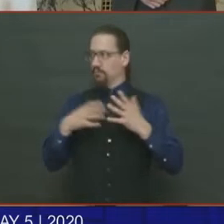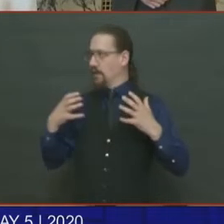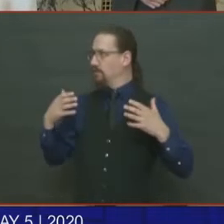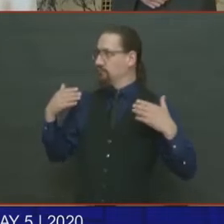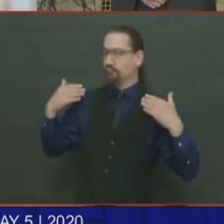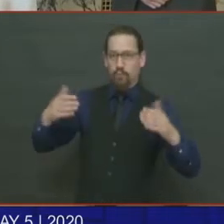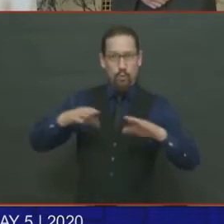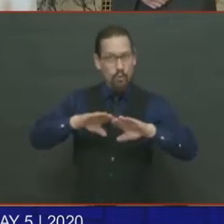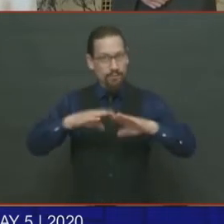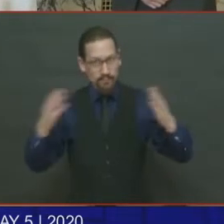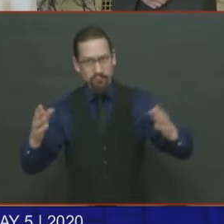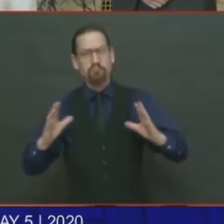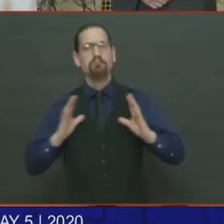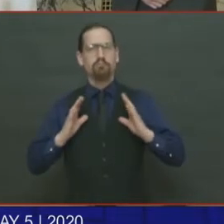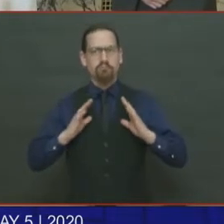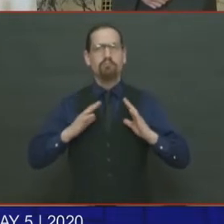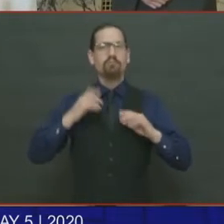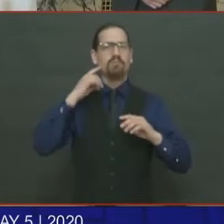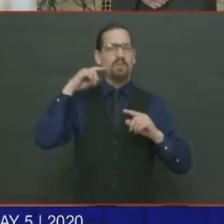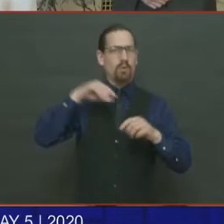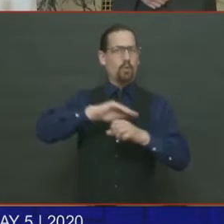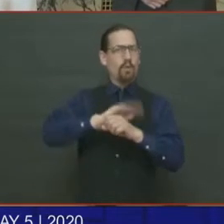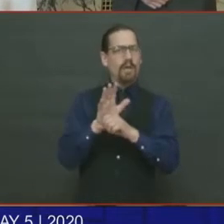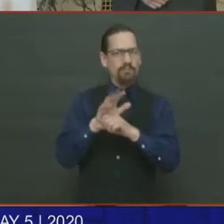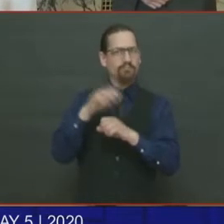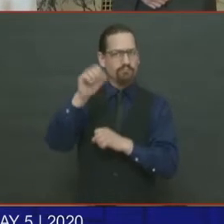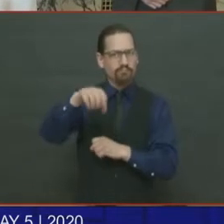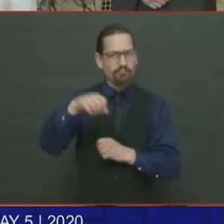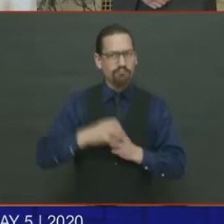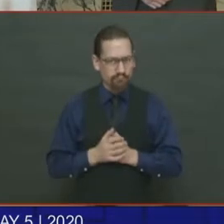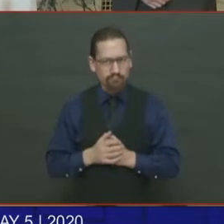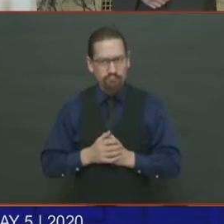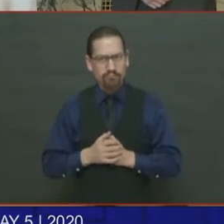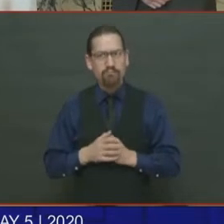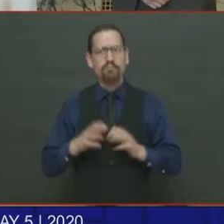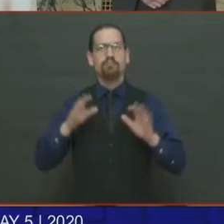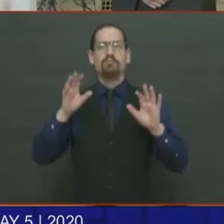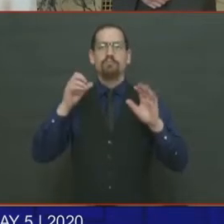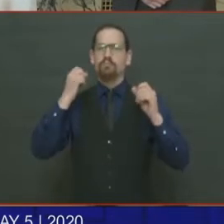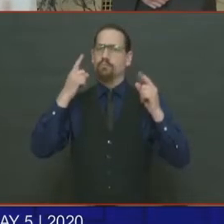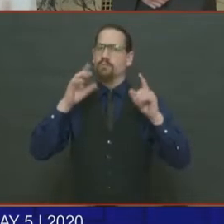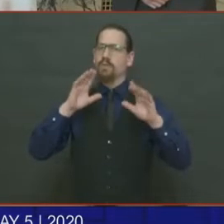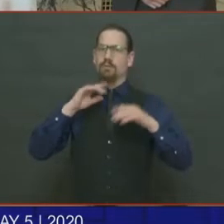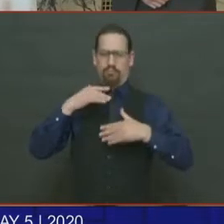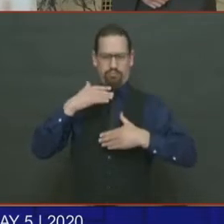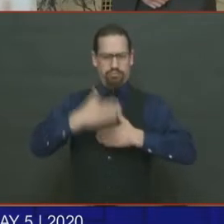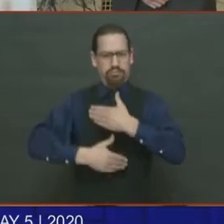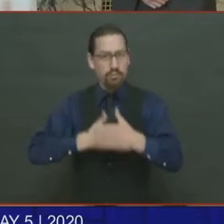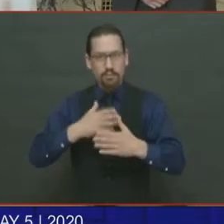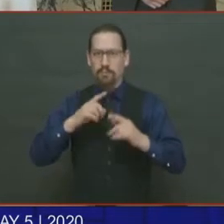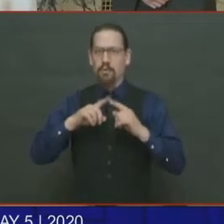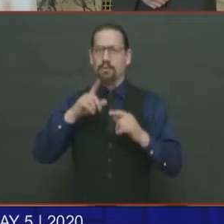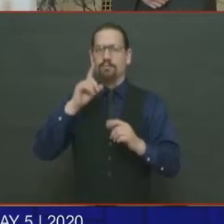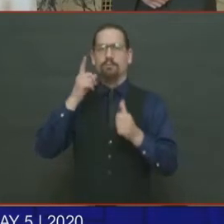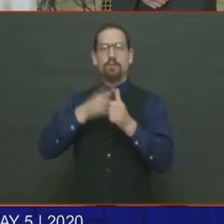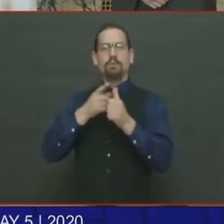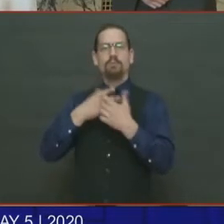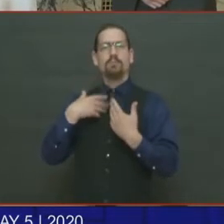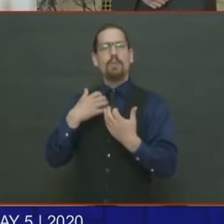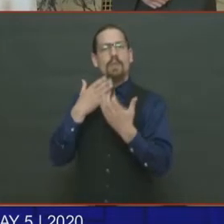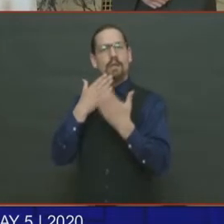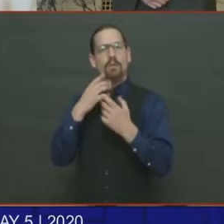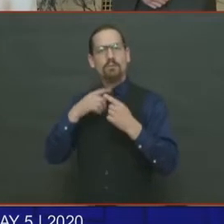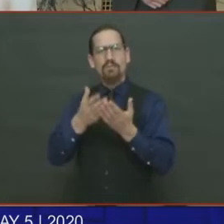to pause for a minute to thank the thousands of dedicated, hardworking, brave men and women who are in state service who